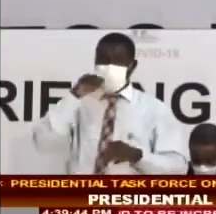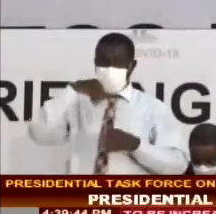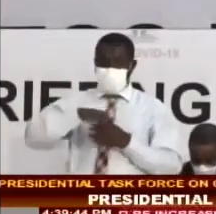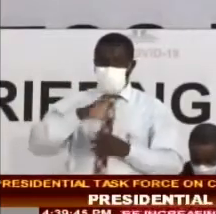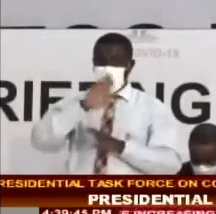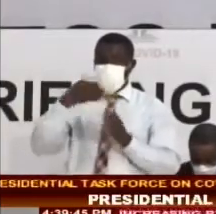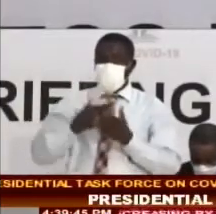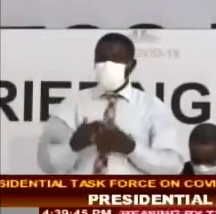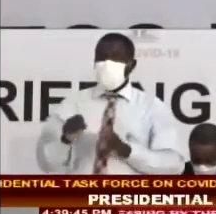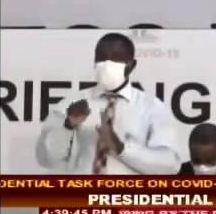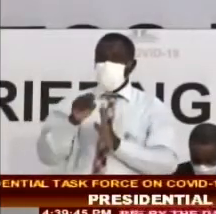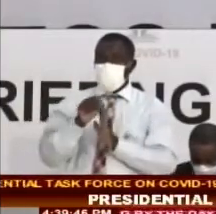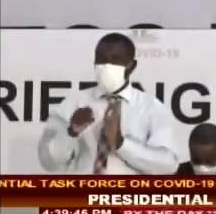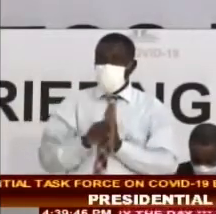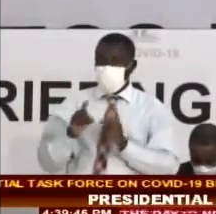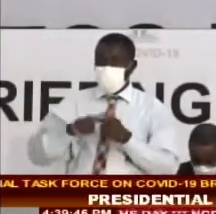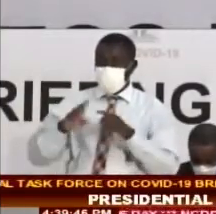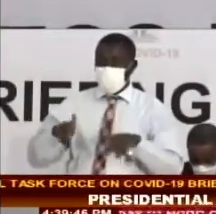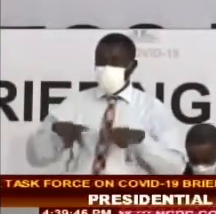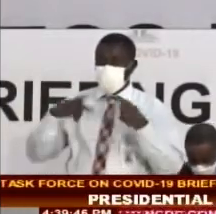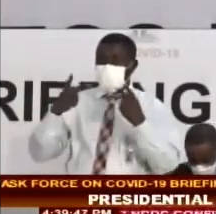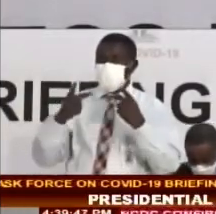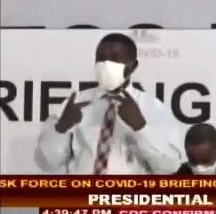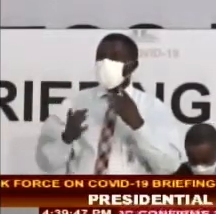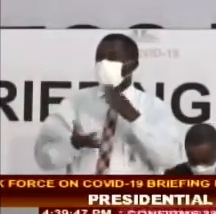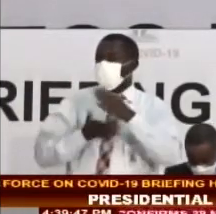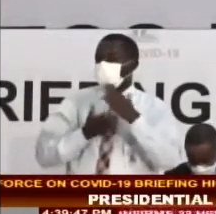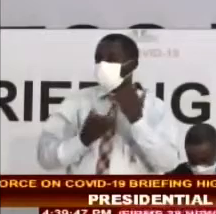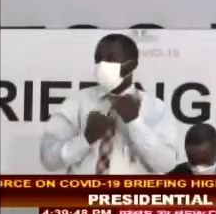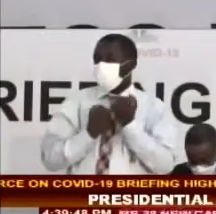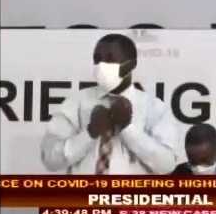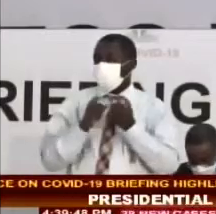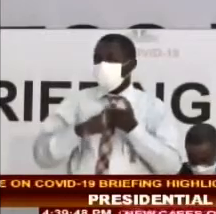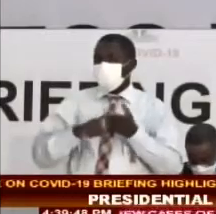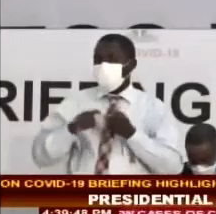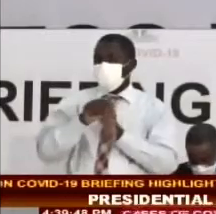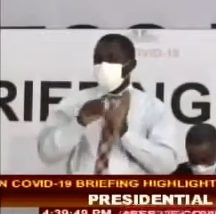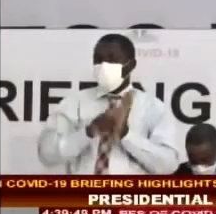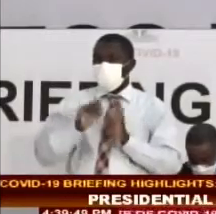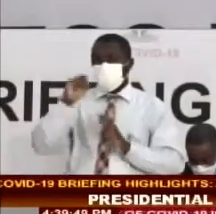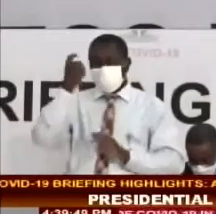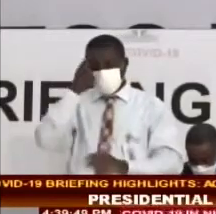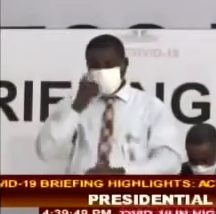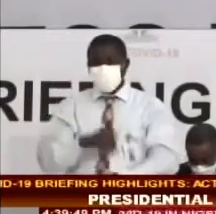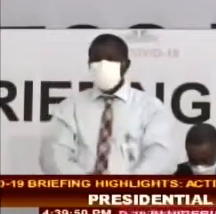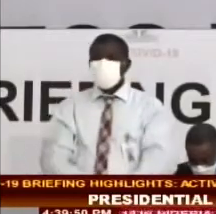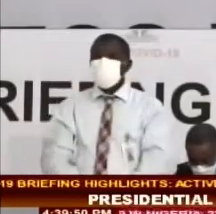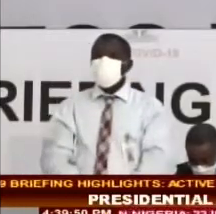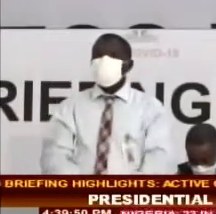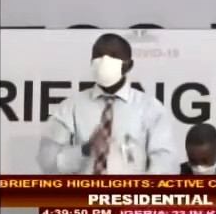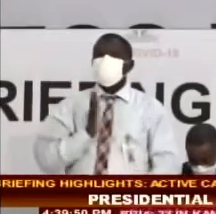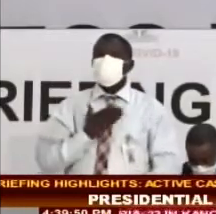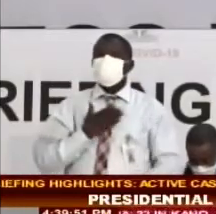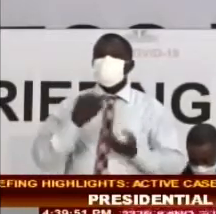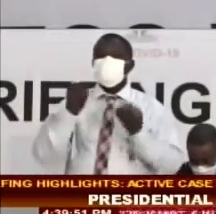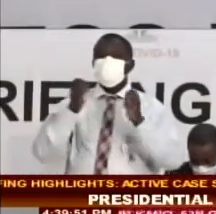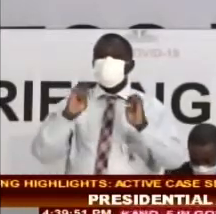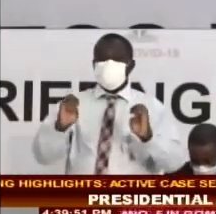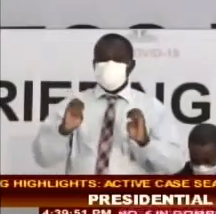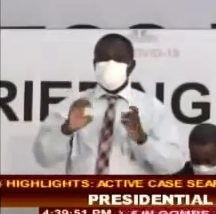support to the state government. In our effort with interagency